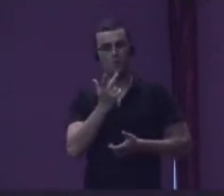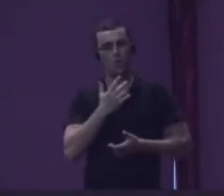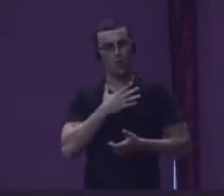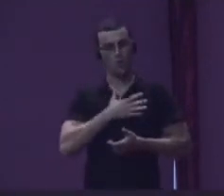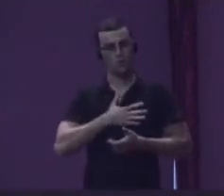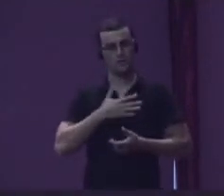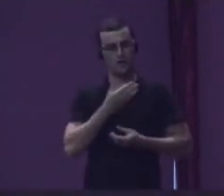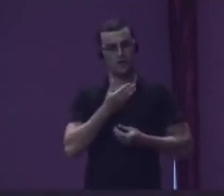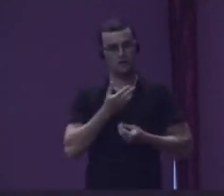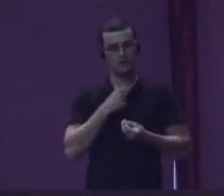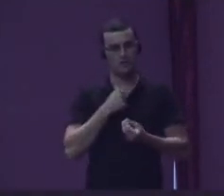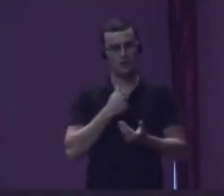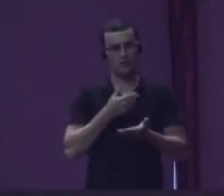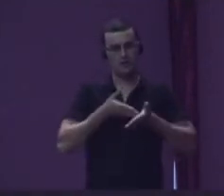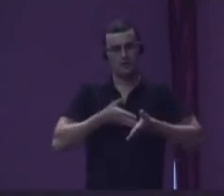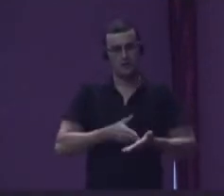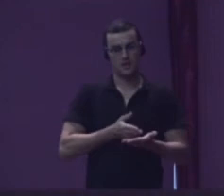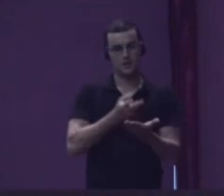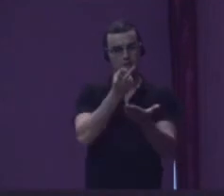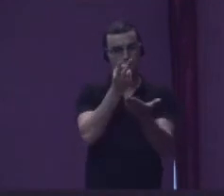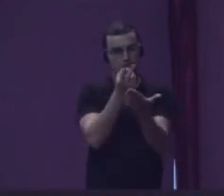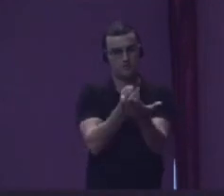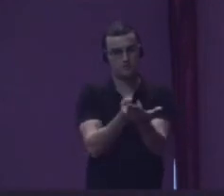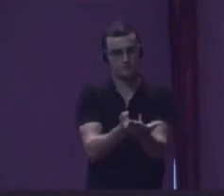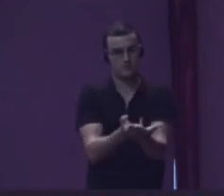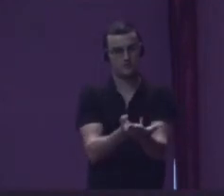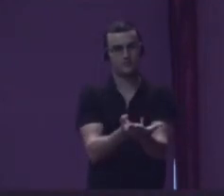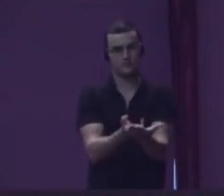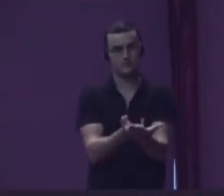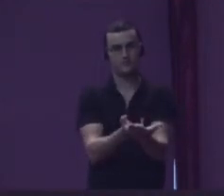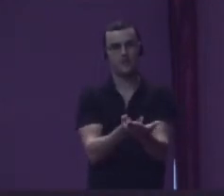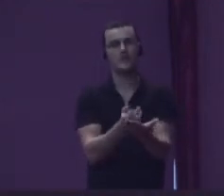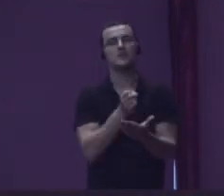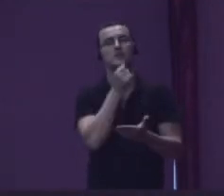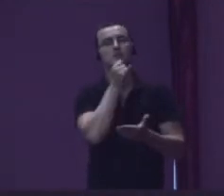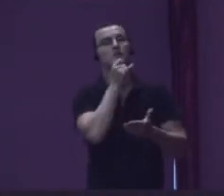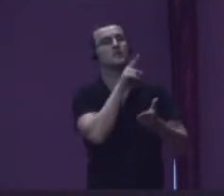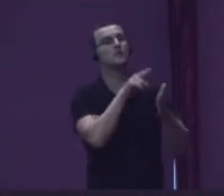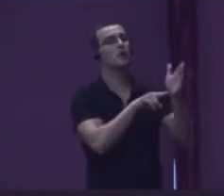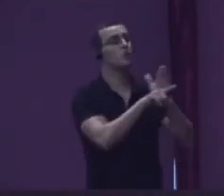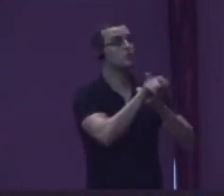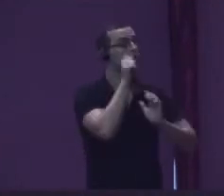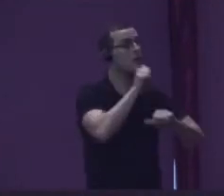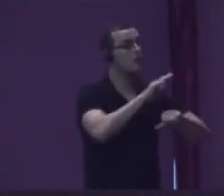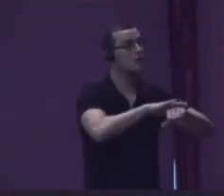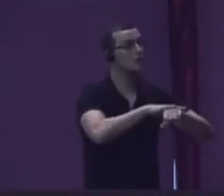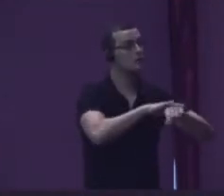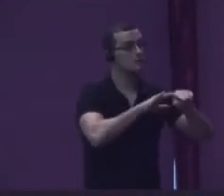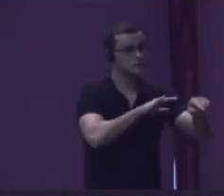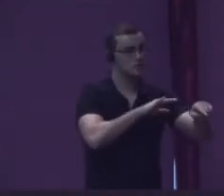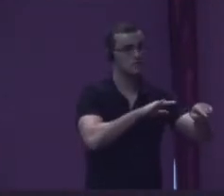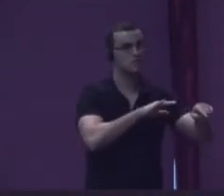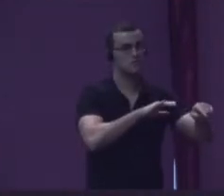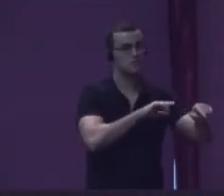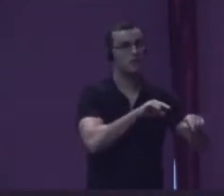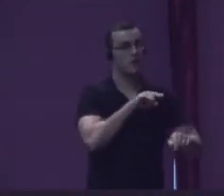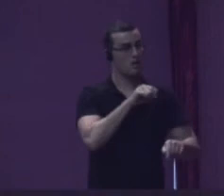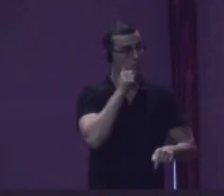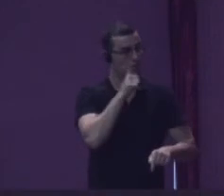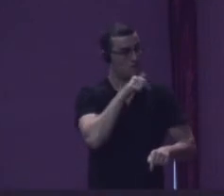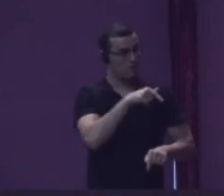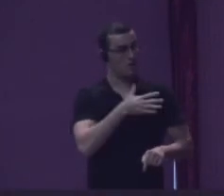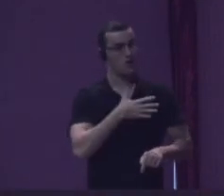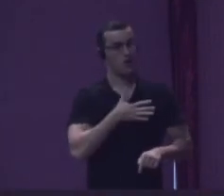had the women lie down. If you asked the women would say they gave birth kneeling.